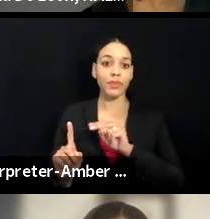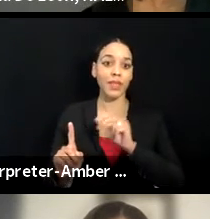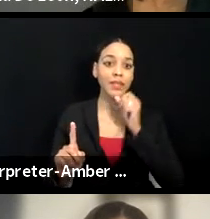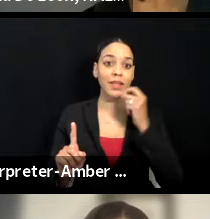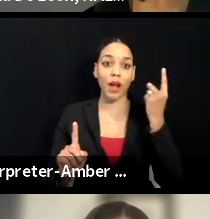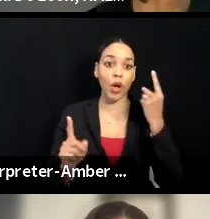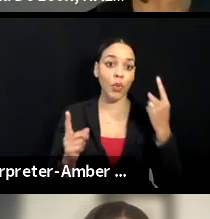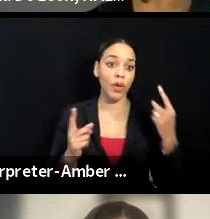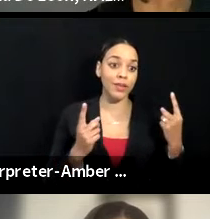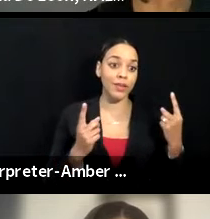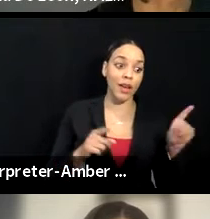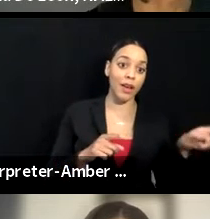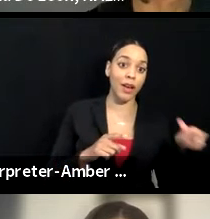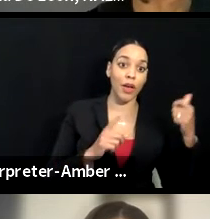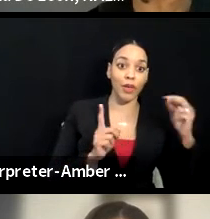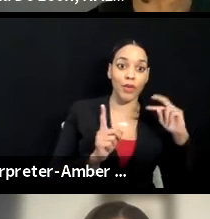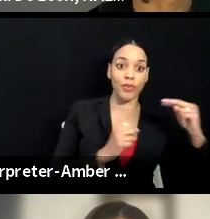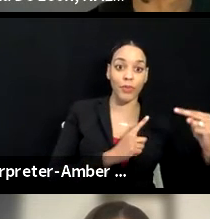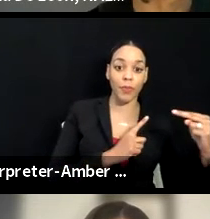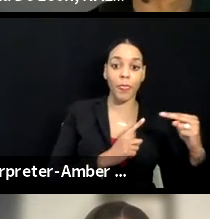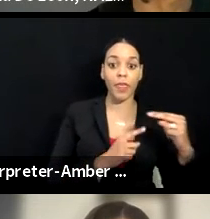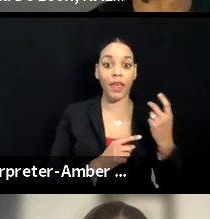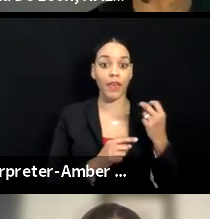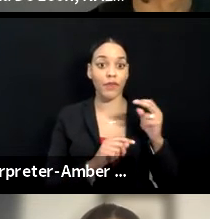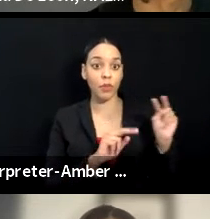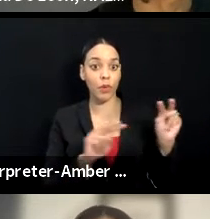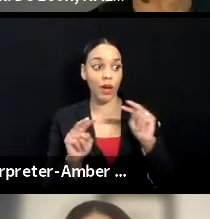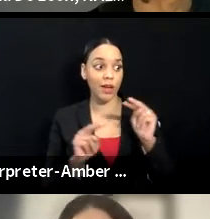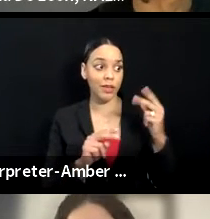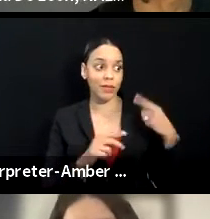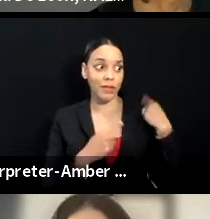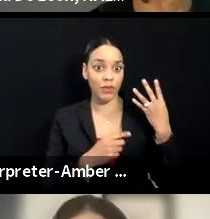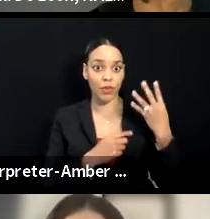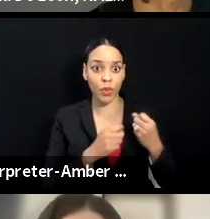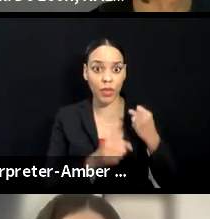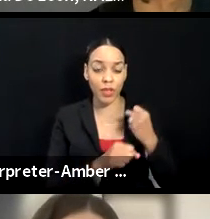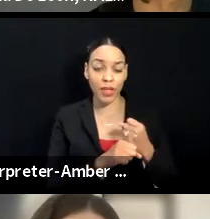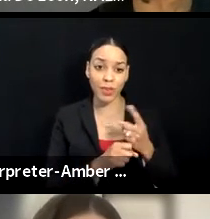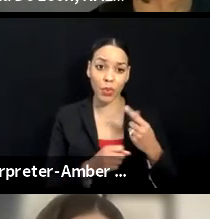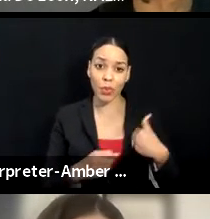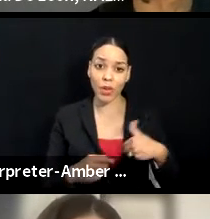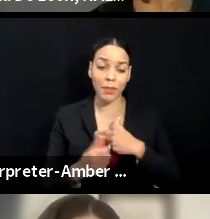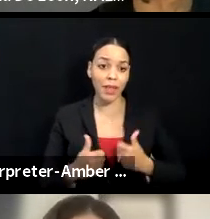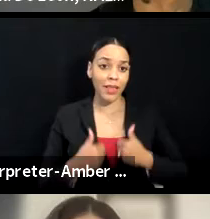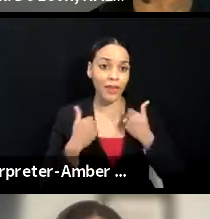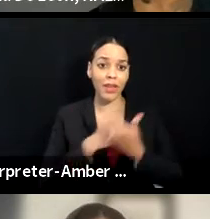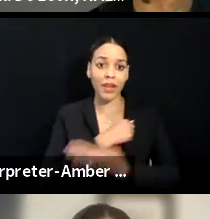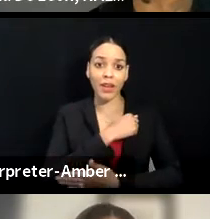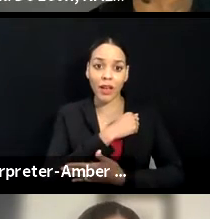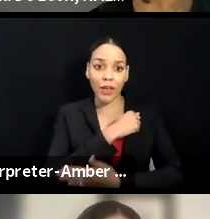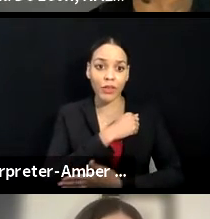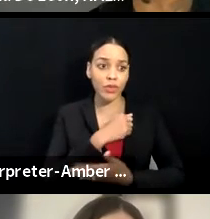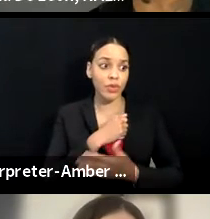anybody's been paying attention for the last 4 years, we've been living in a country with a huge compassion and empathy deficit,